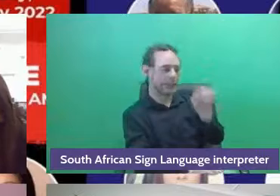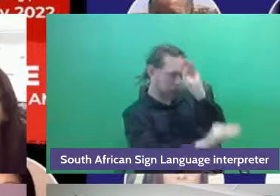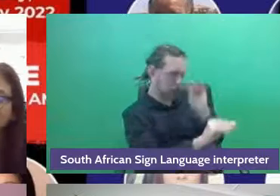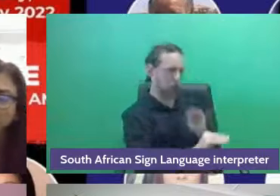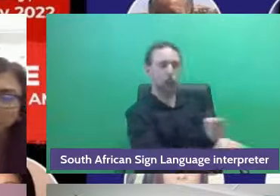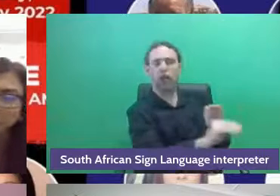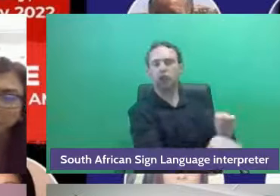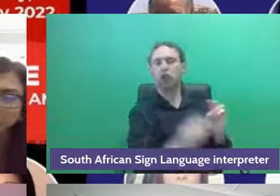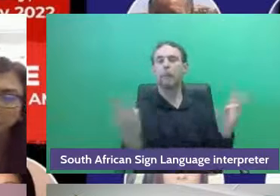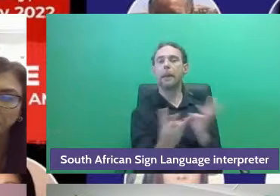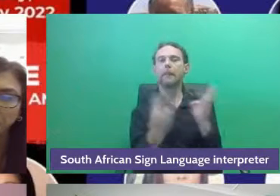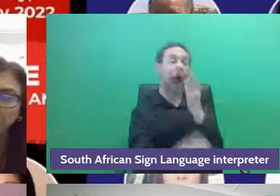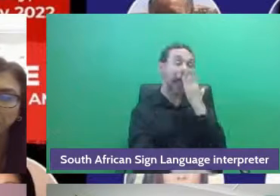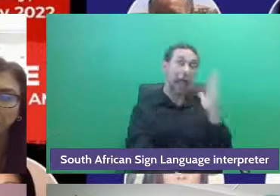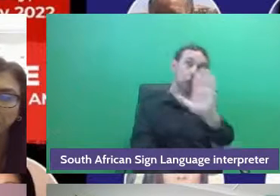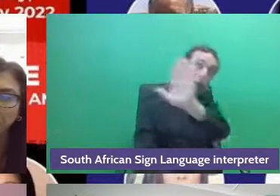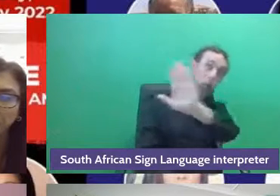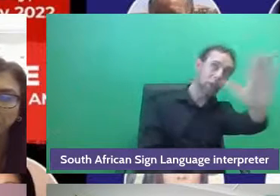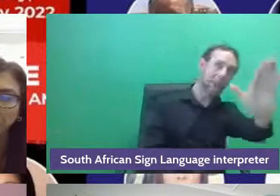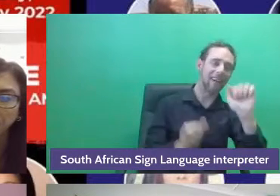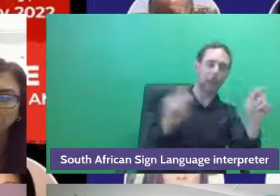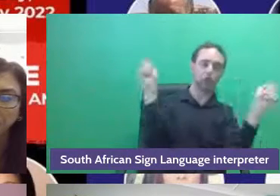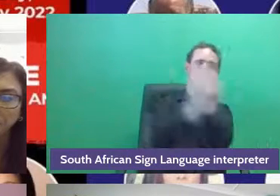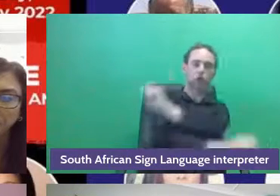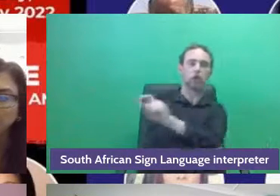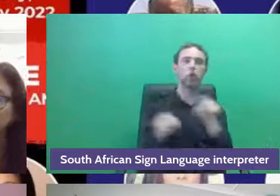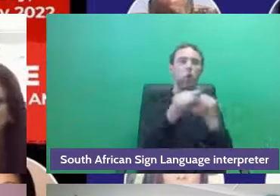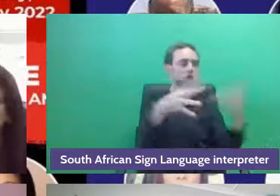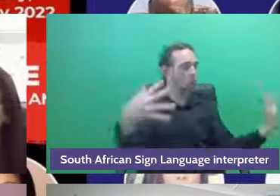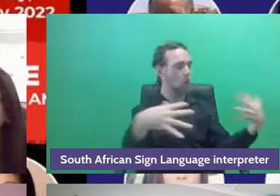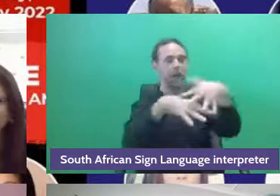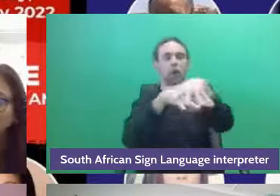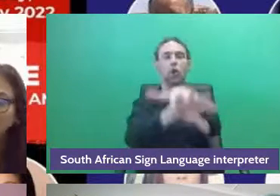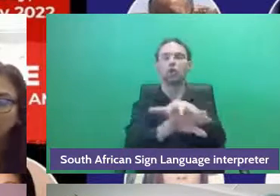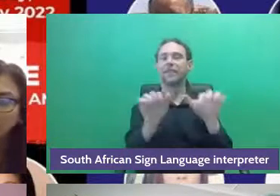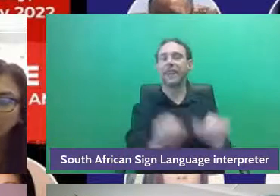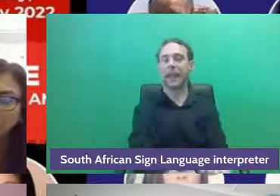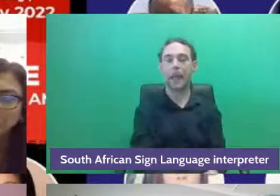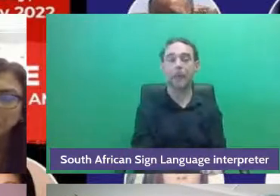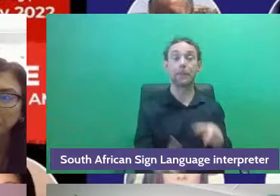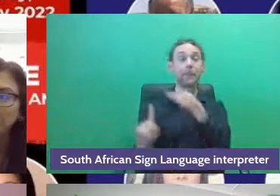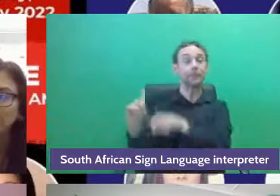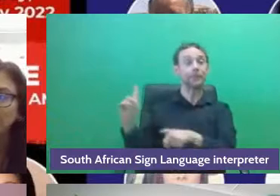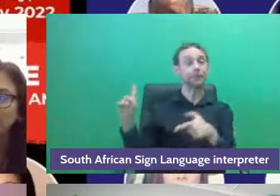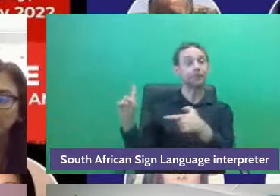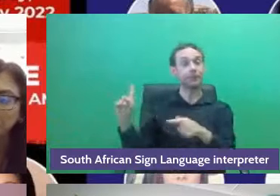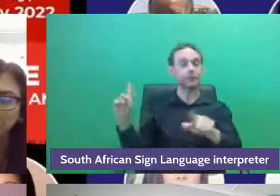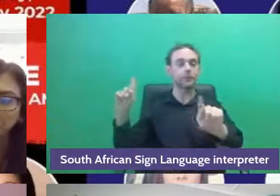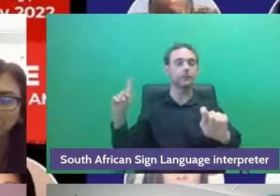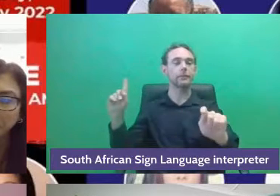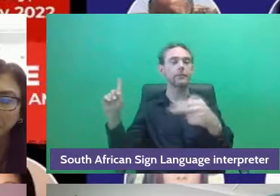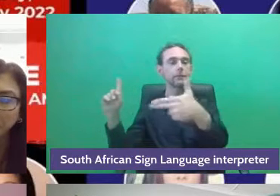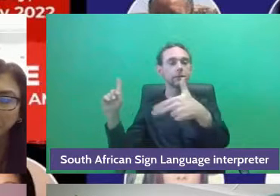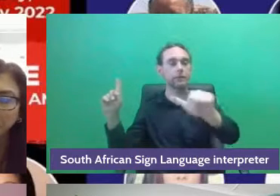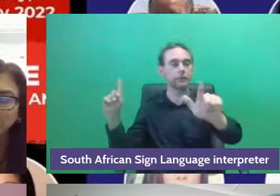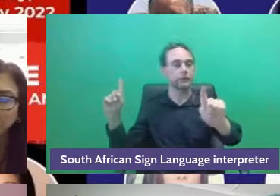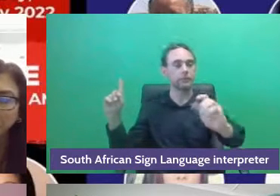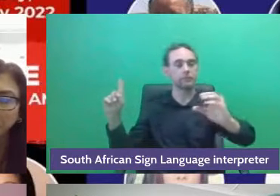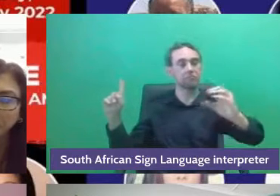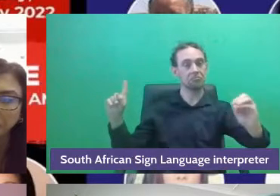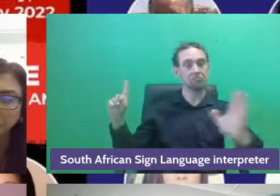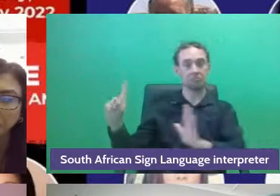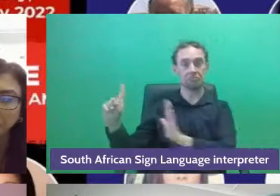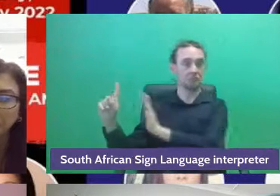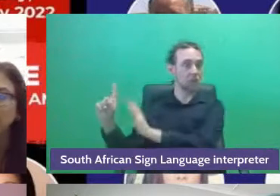attitudes and create inclusive environment. So, Tato, I think that when we